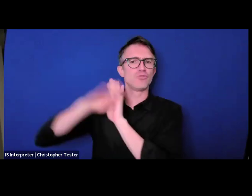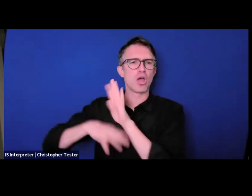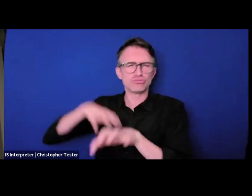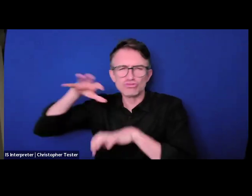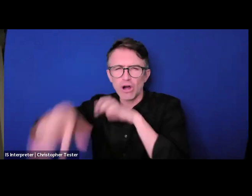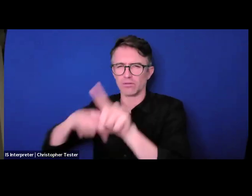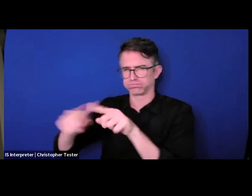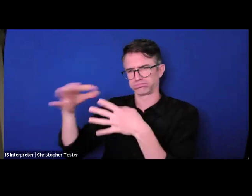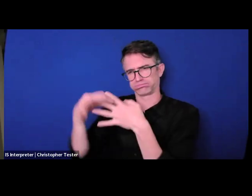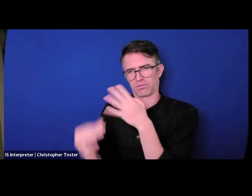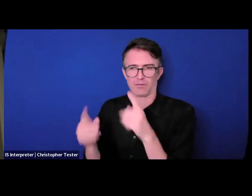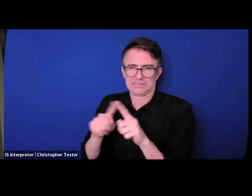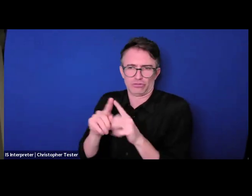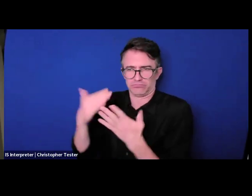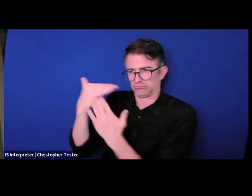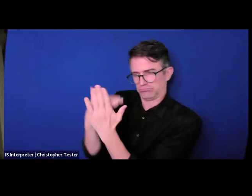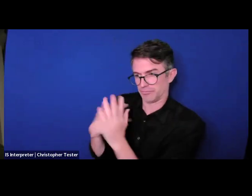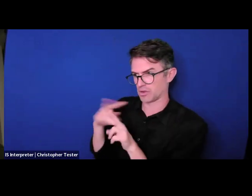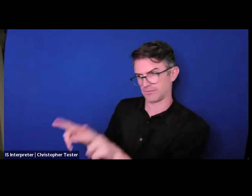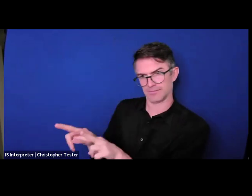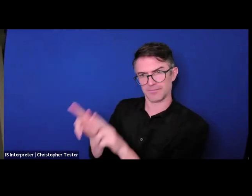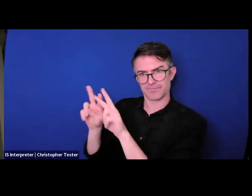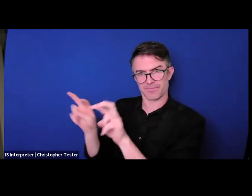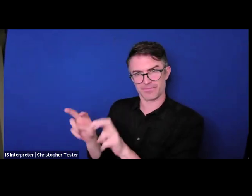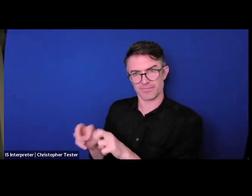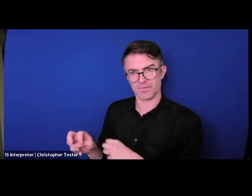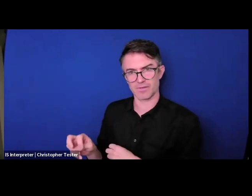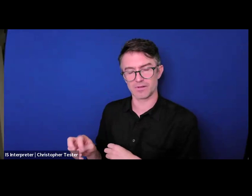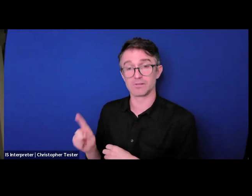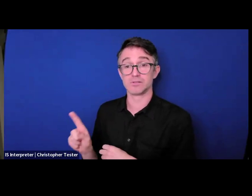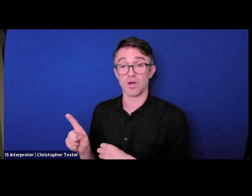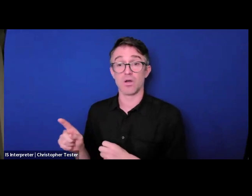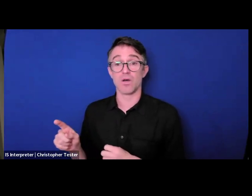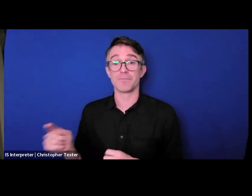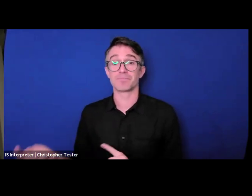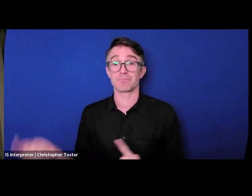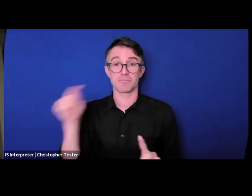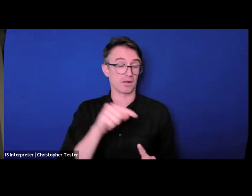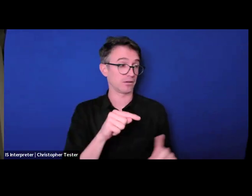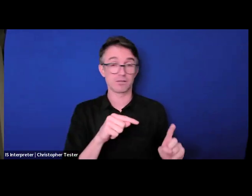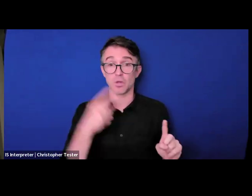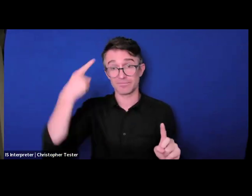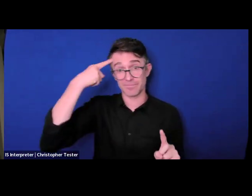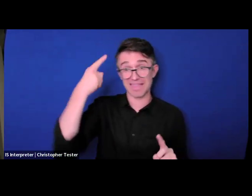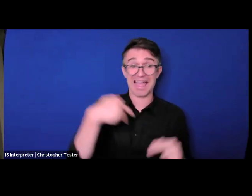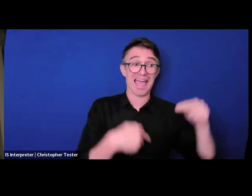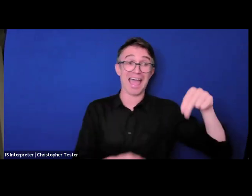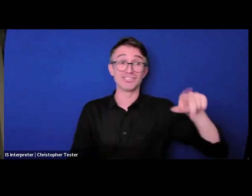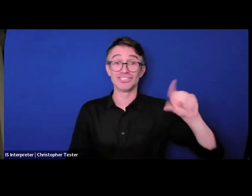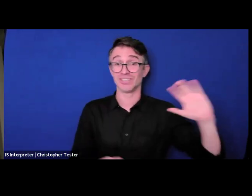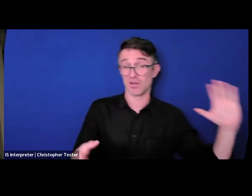space for NGOs and international aid organizations to step in and bridge the service